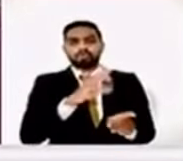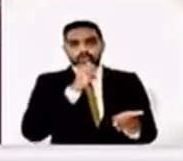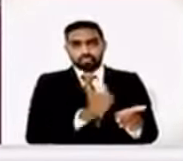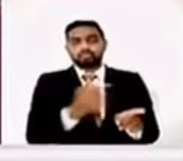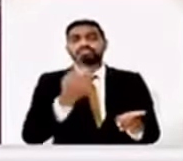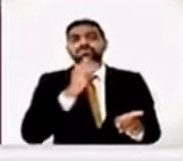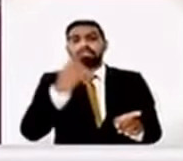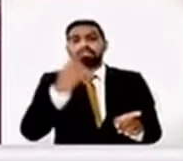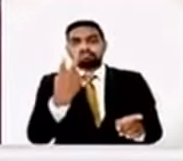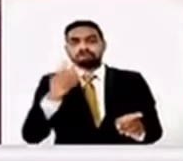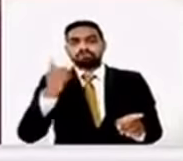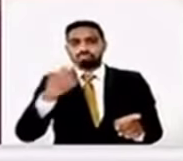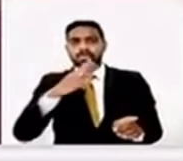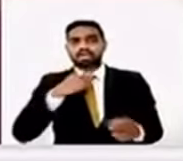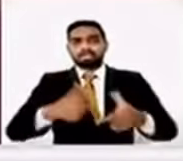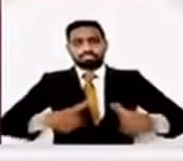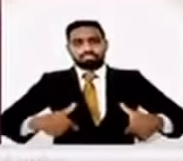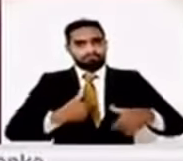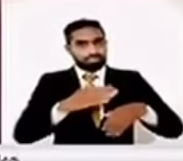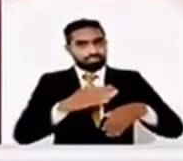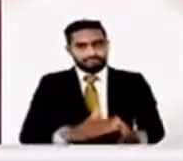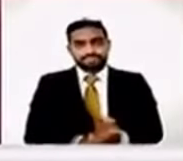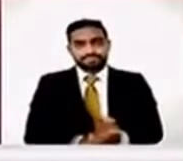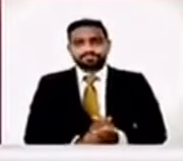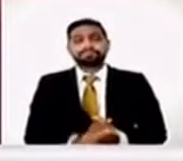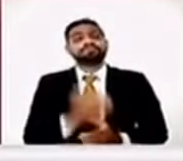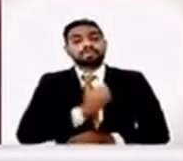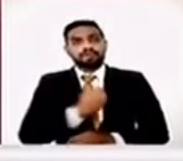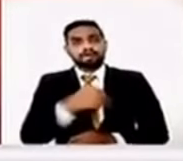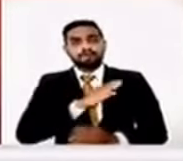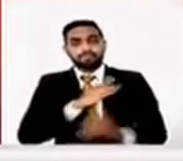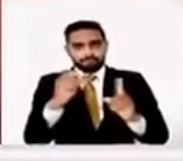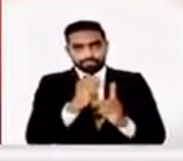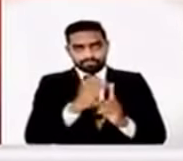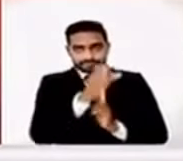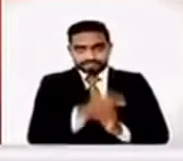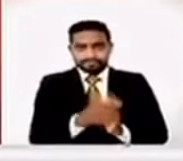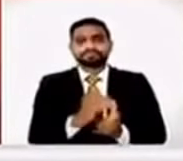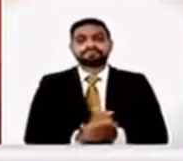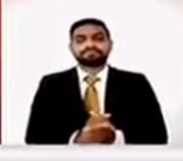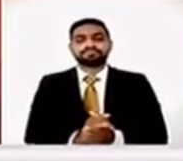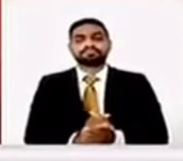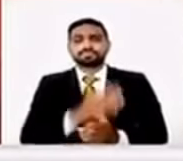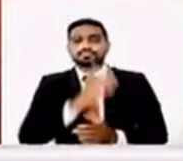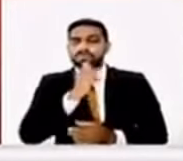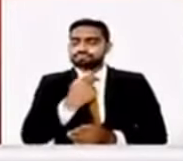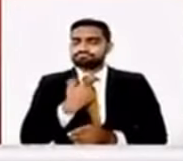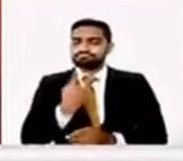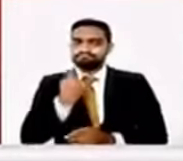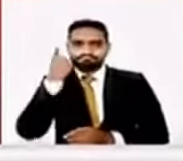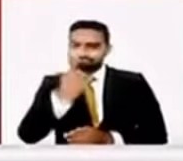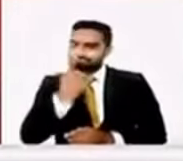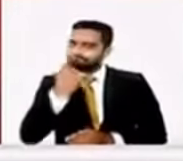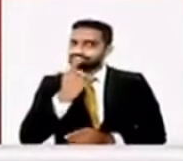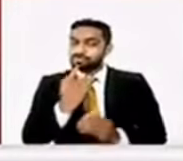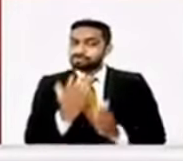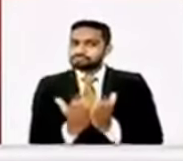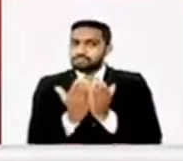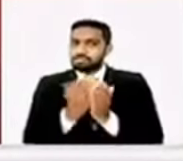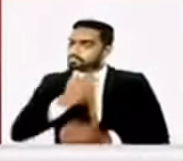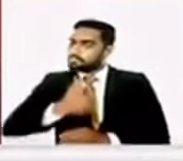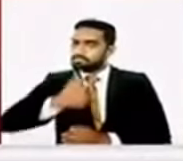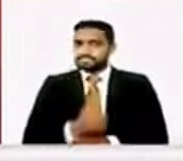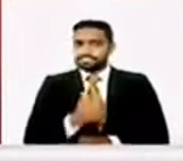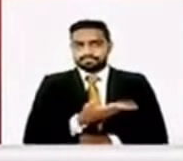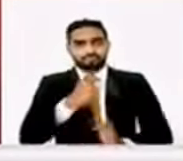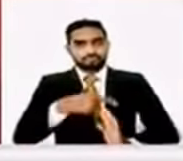Venerable Napane Premasiri Thera, one of the most learned bhikkhus in the history of the Sangha dynasty of Sri Lanka, was well known